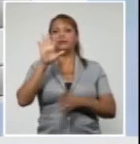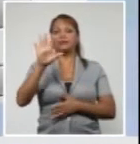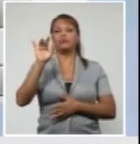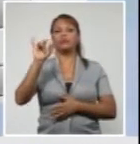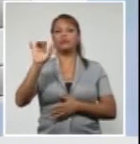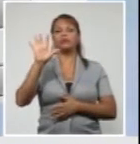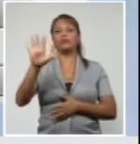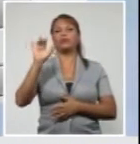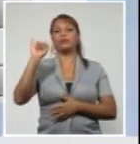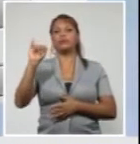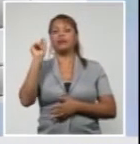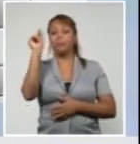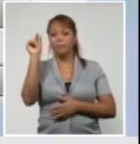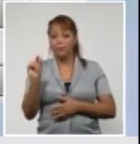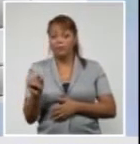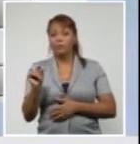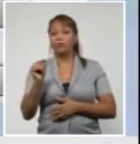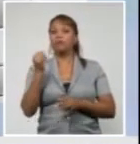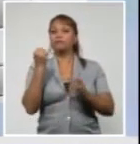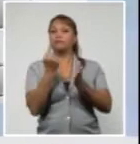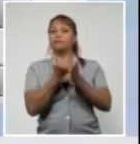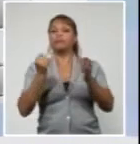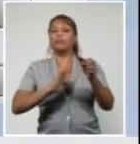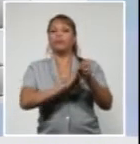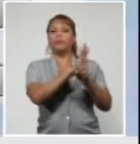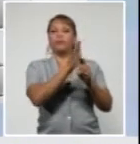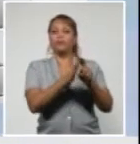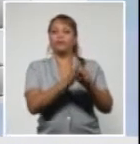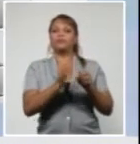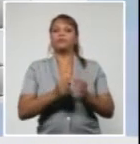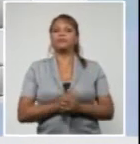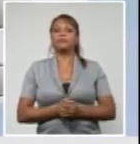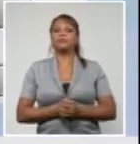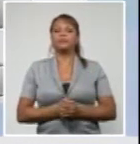35,523,556 confirmed cases since the start of the pandemic.